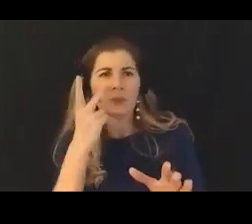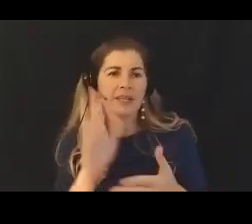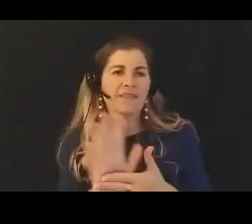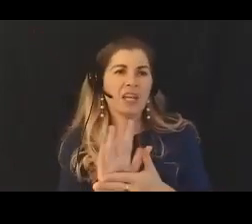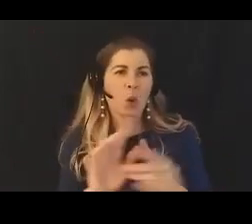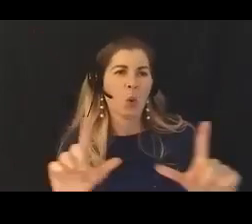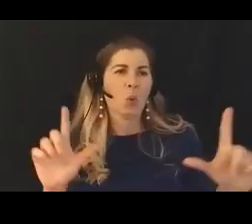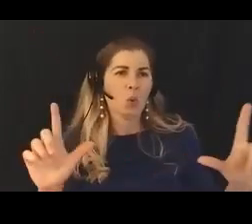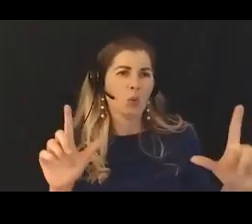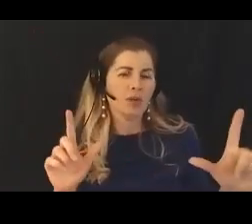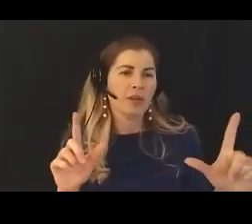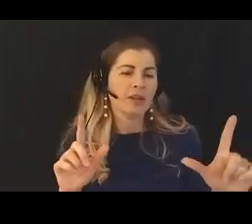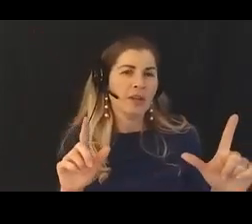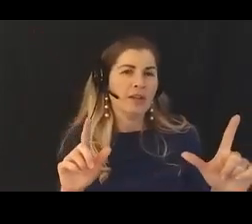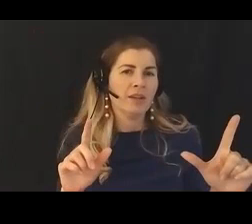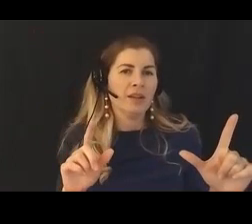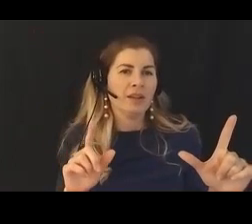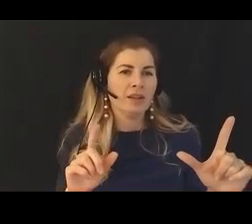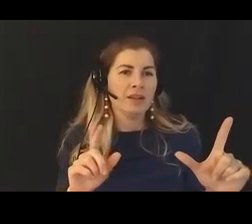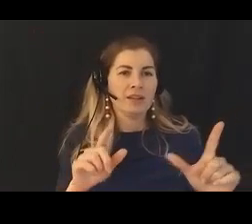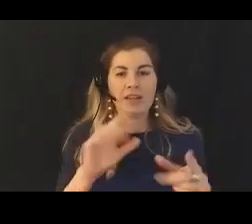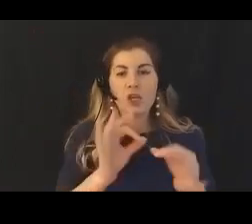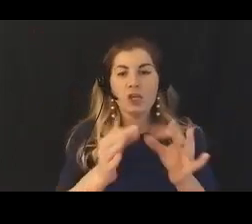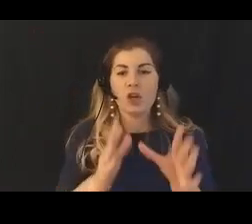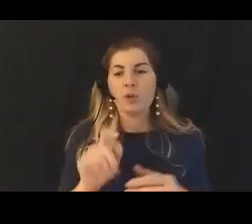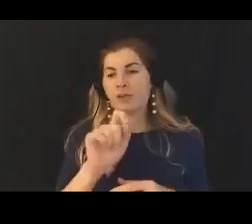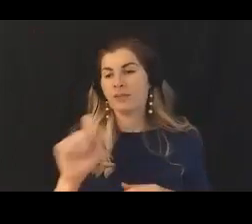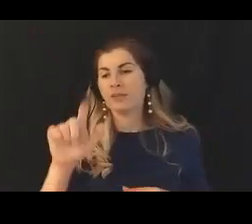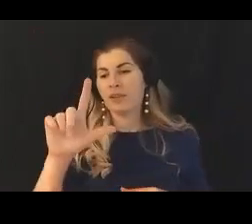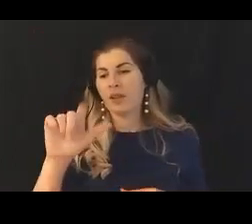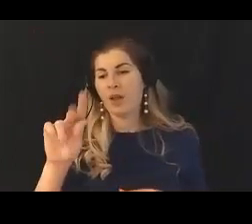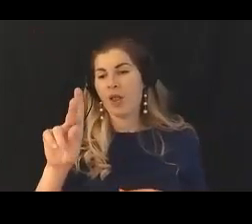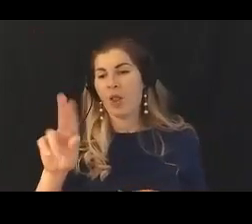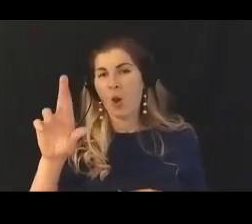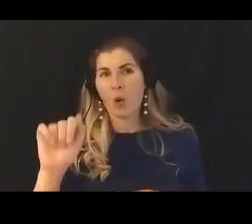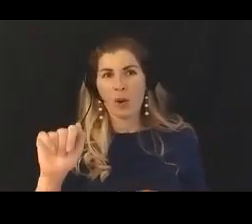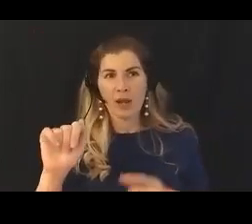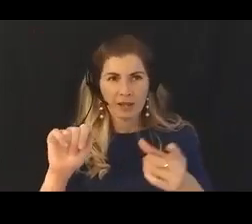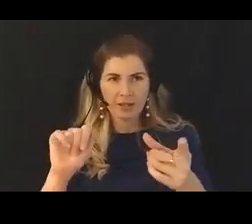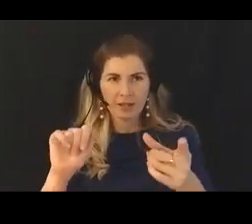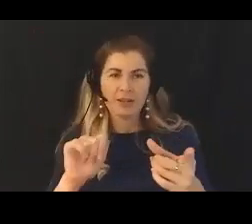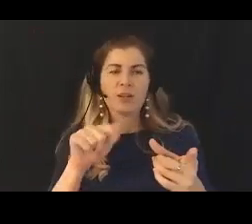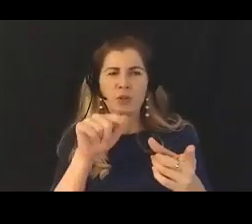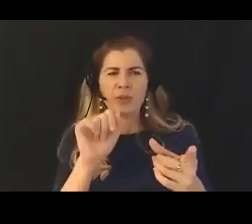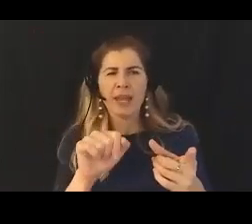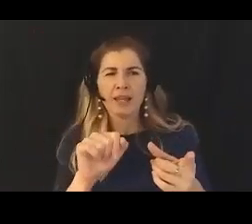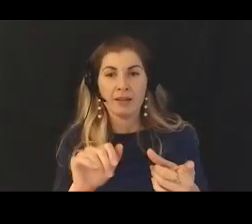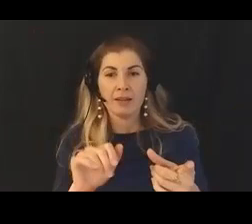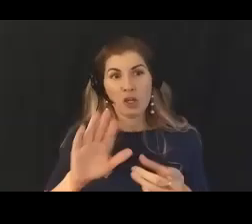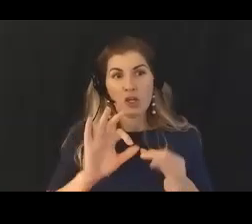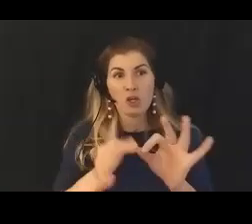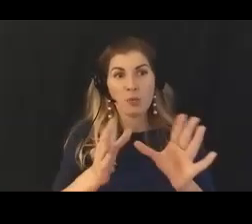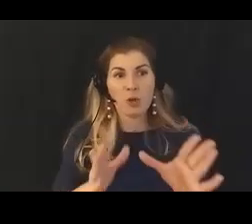or webcam listed as interpreter-Laura. You can pin the interpreter by pointing